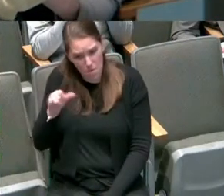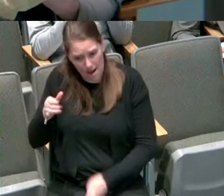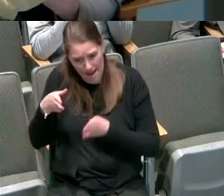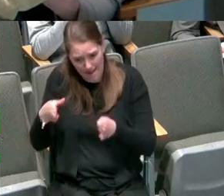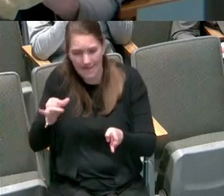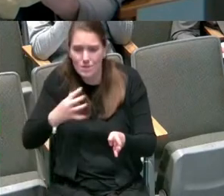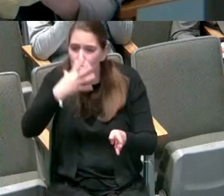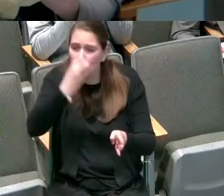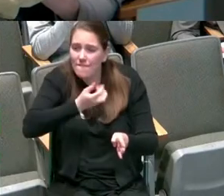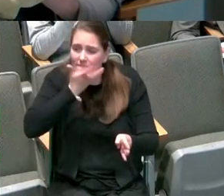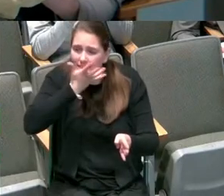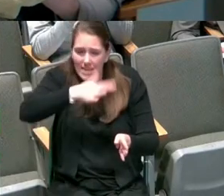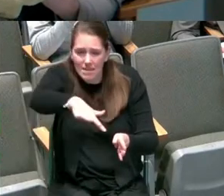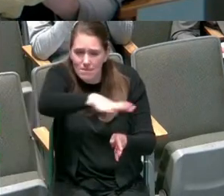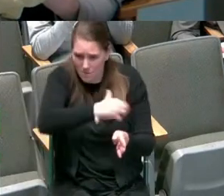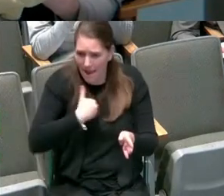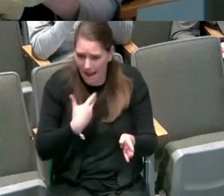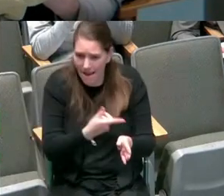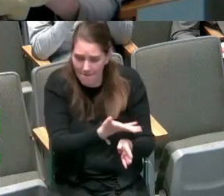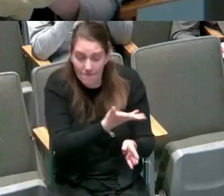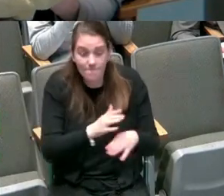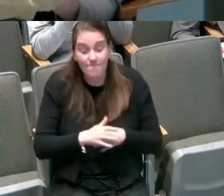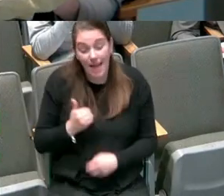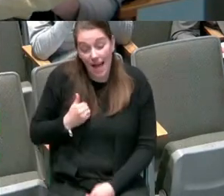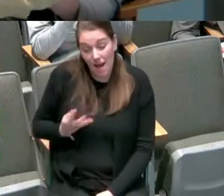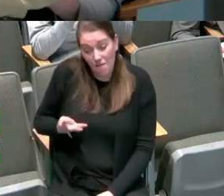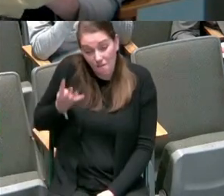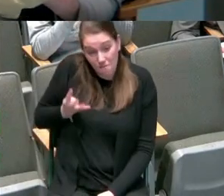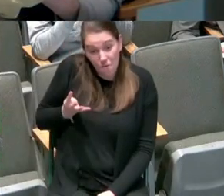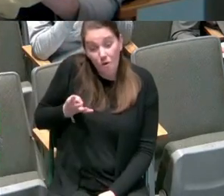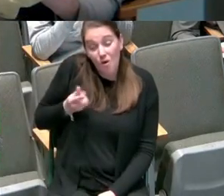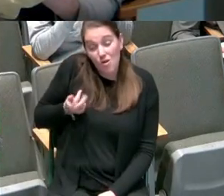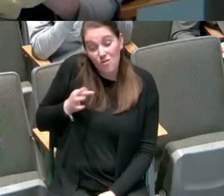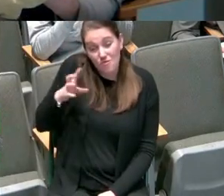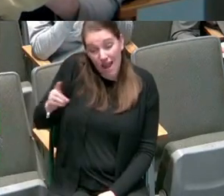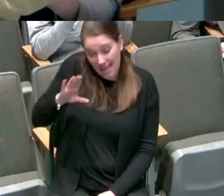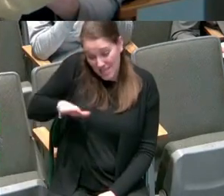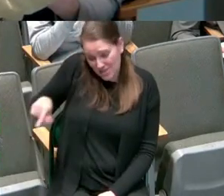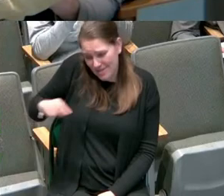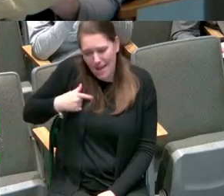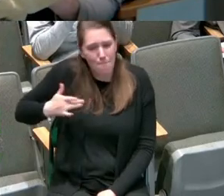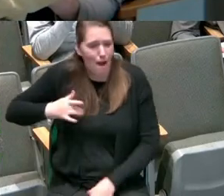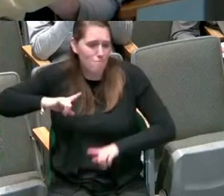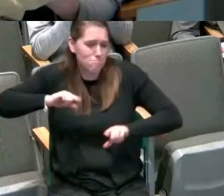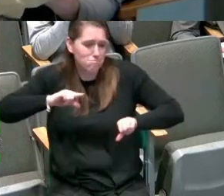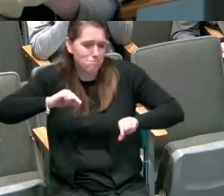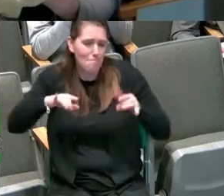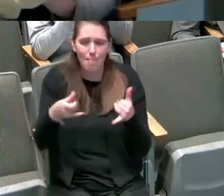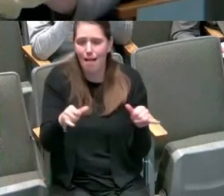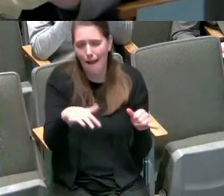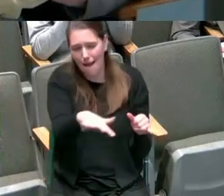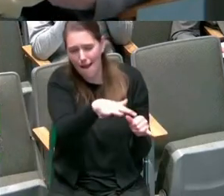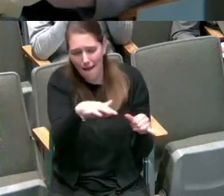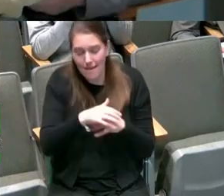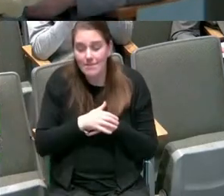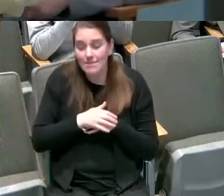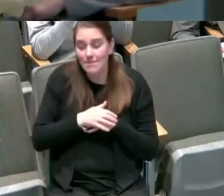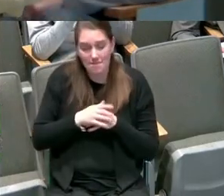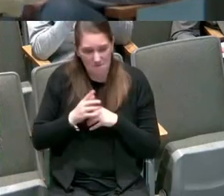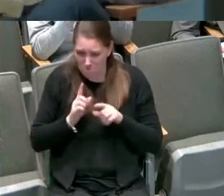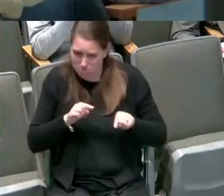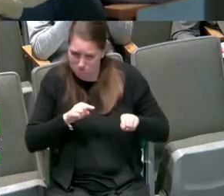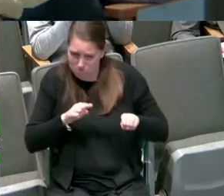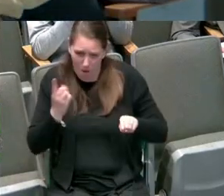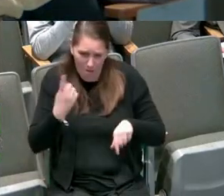fields we have and I have four grandchildren that play there all through the weekend some evening nights I'm there all the